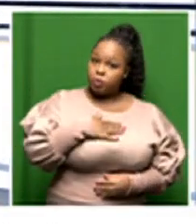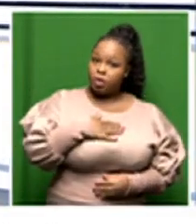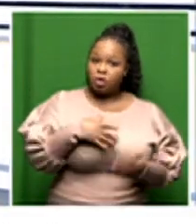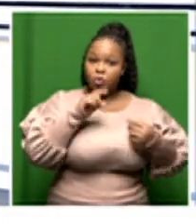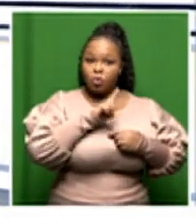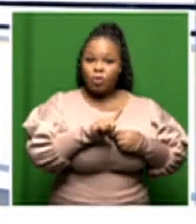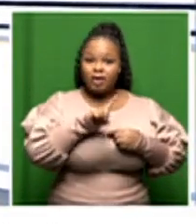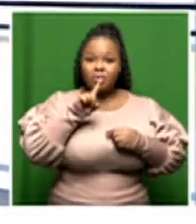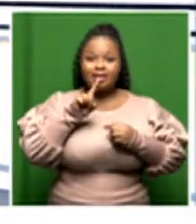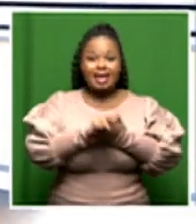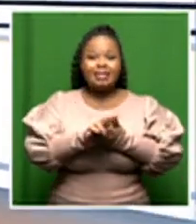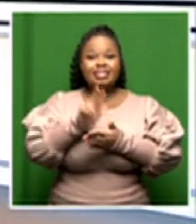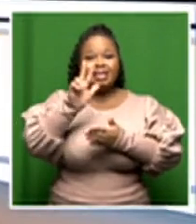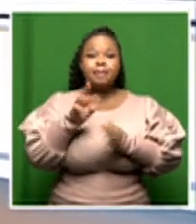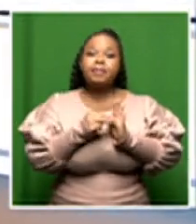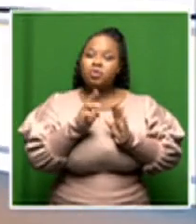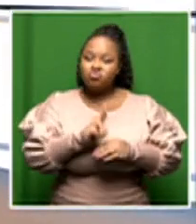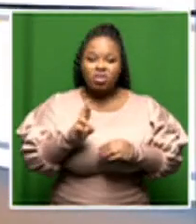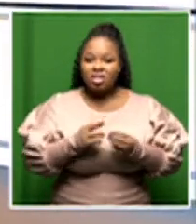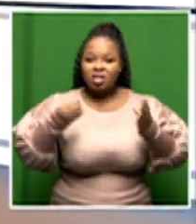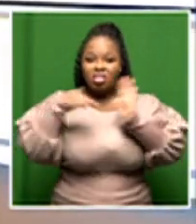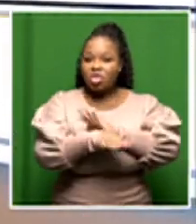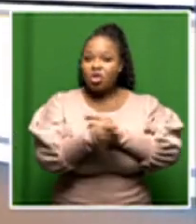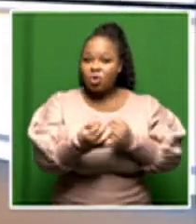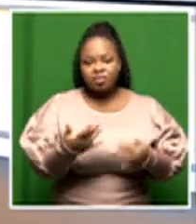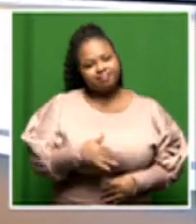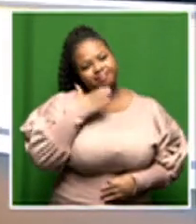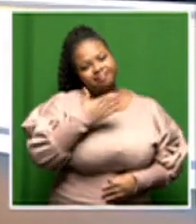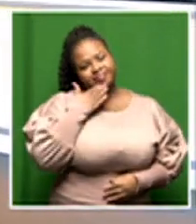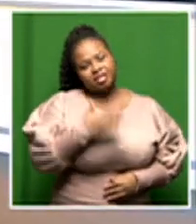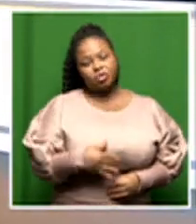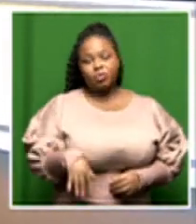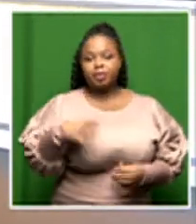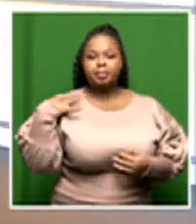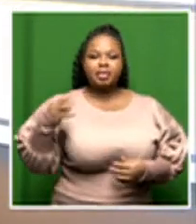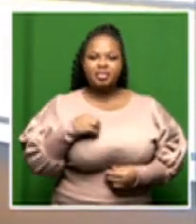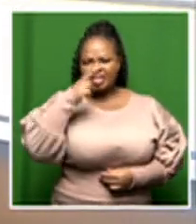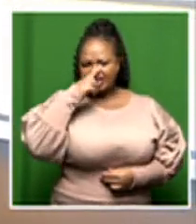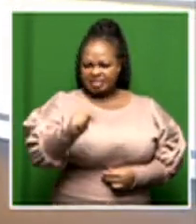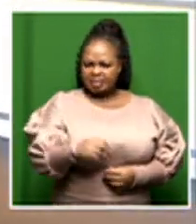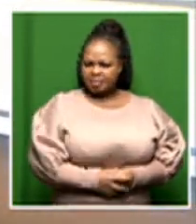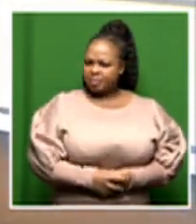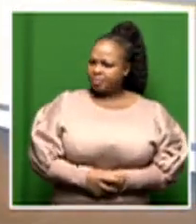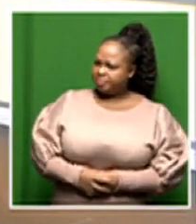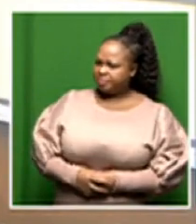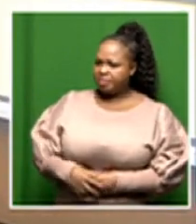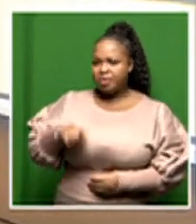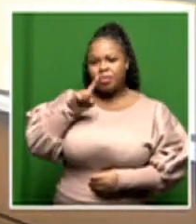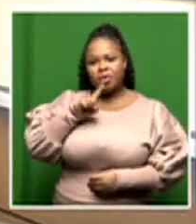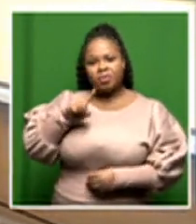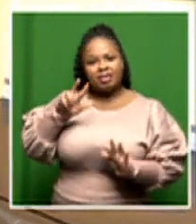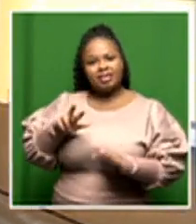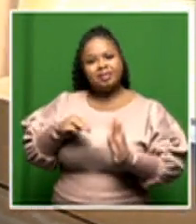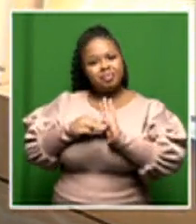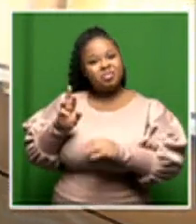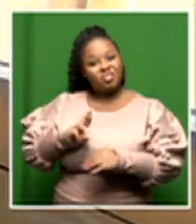118 million rand just gone. Minister, thanks very much for the update. That's Minister Naledi Pandor. Imagine that, Sakina. 118 million